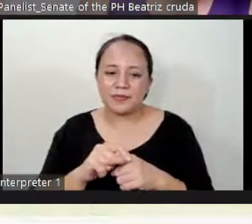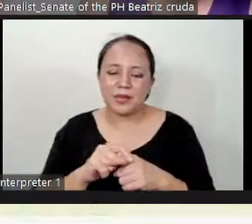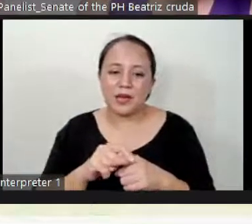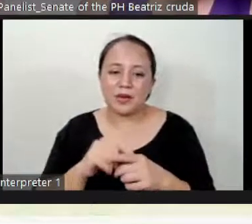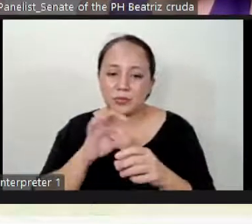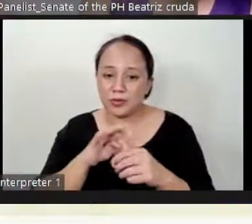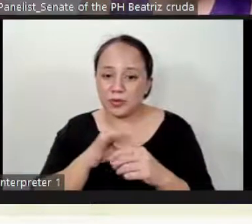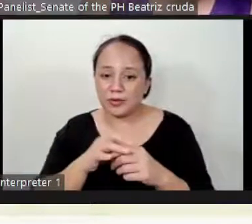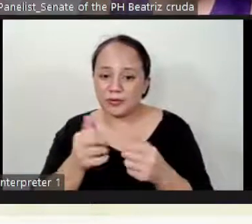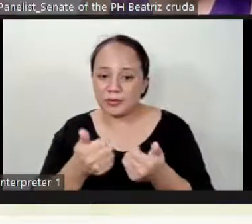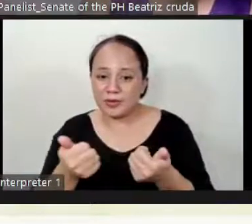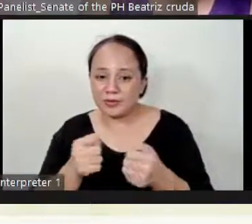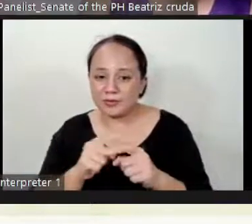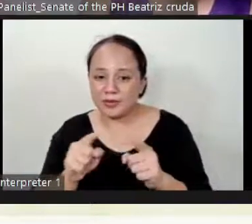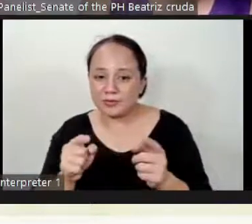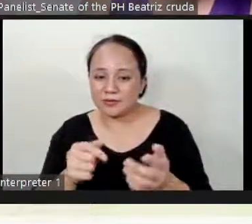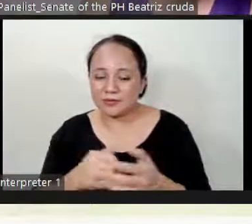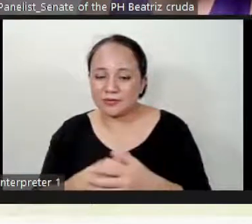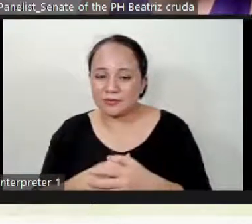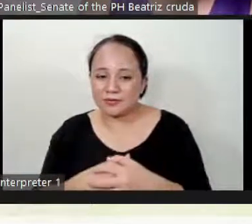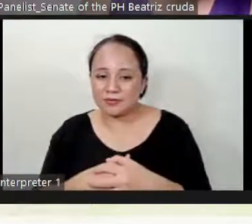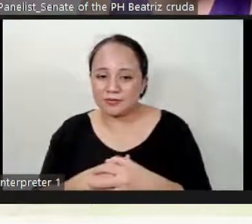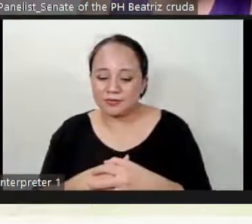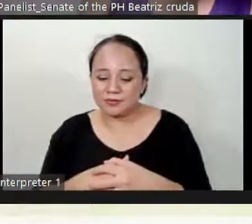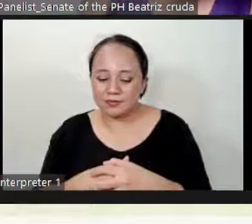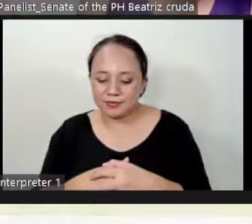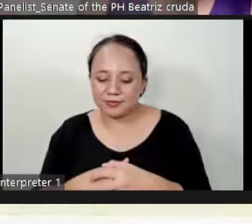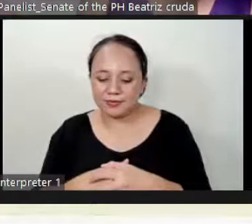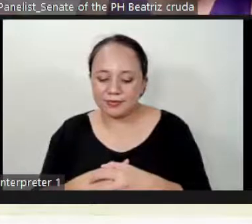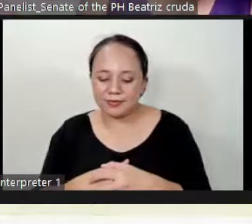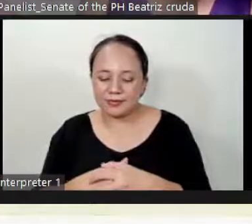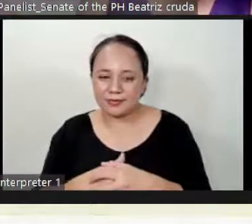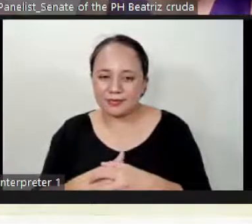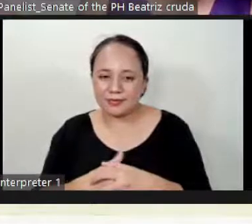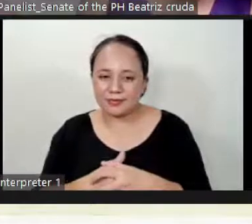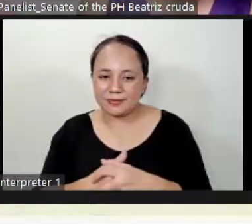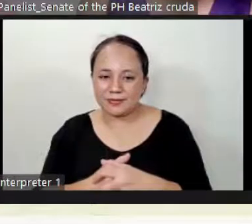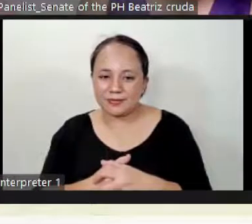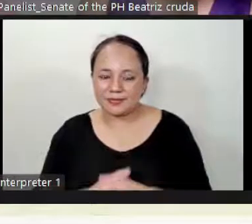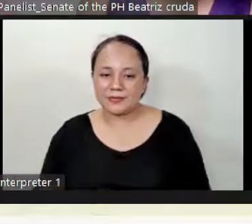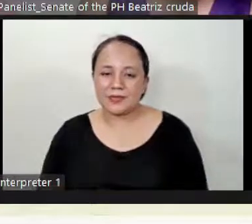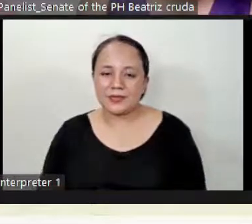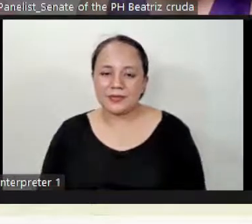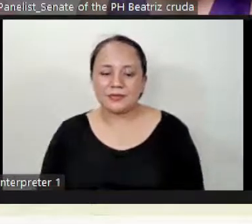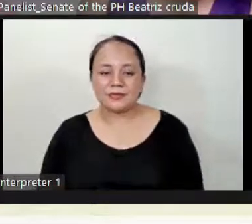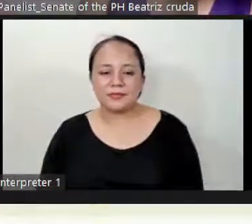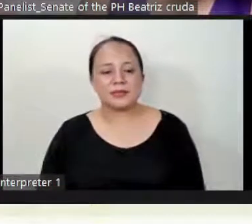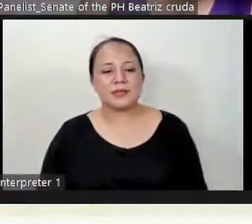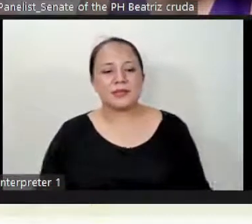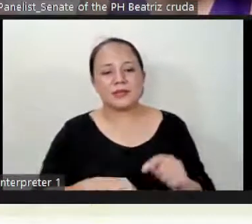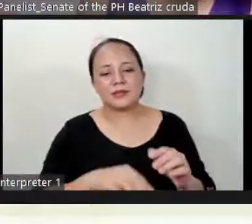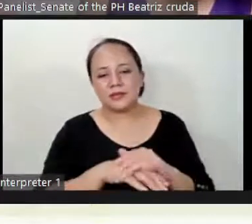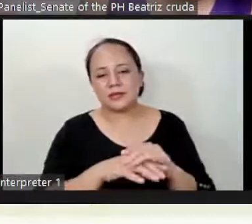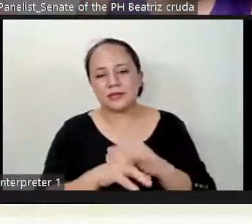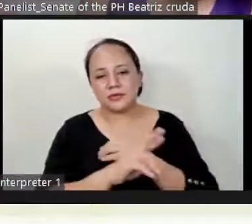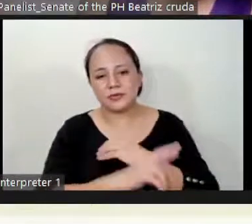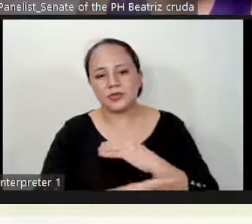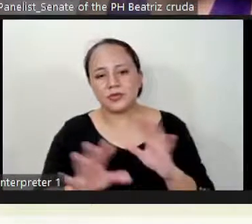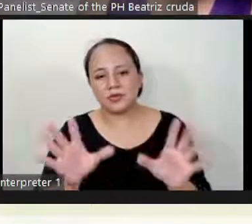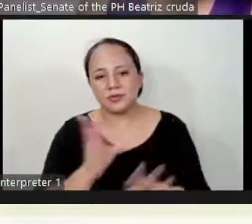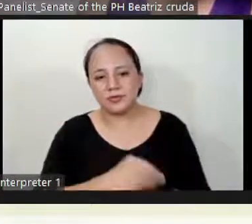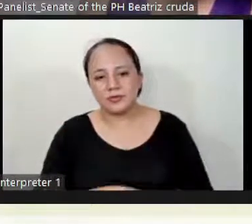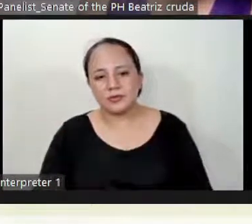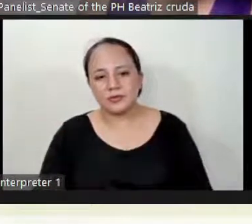programs available, but it cannot be accessed by the regional offices.